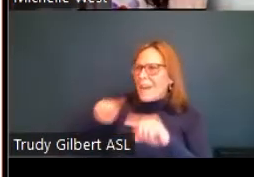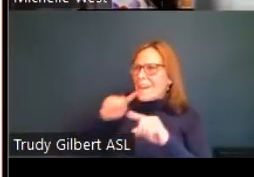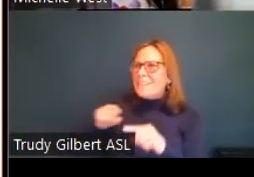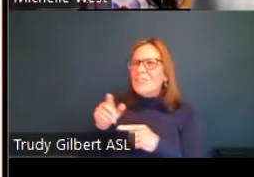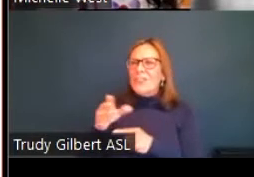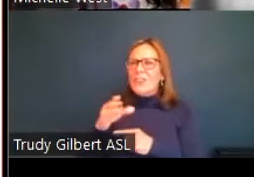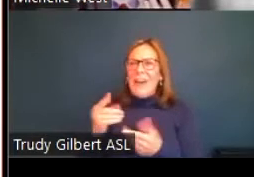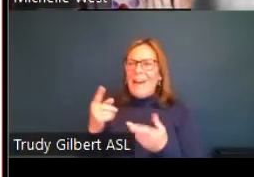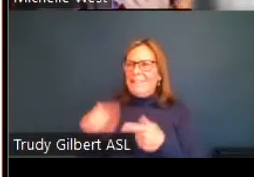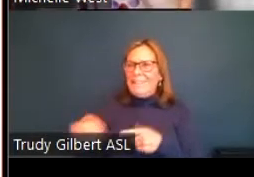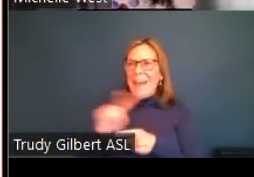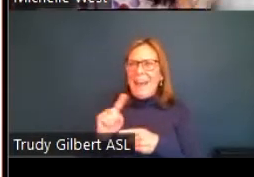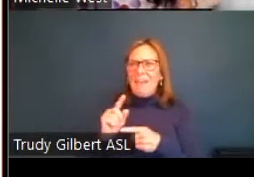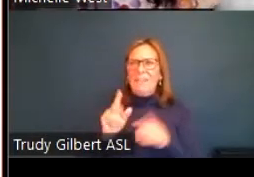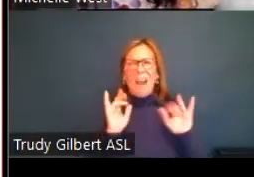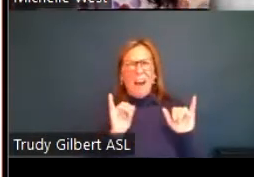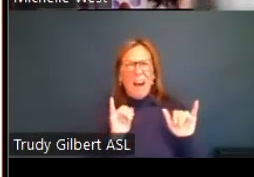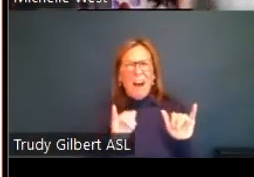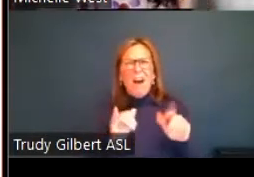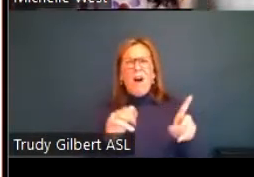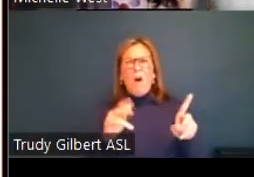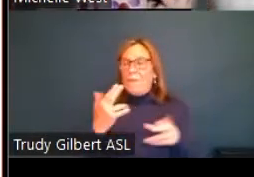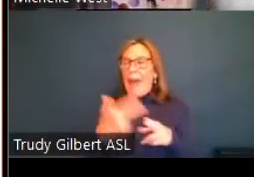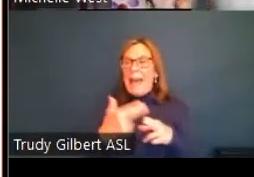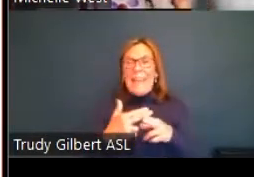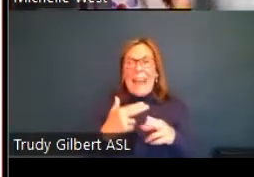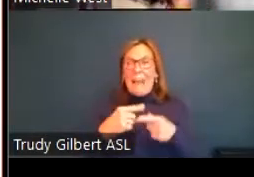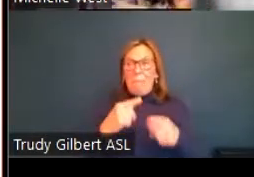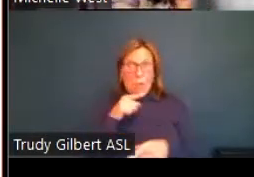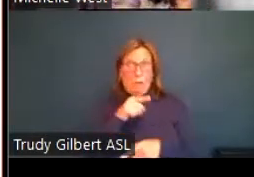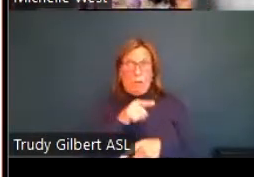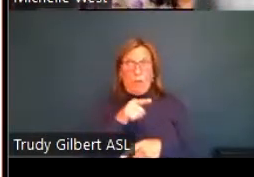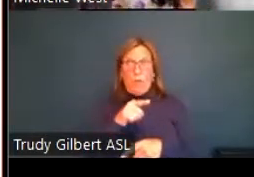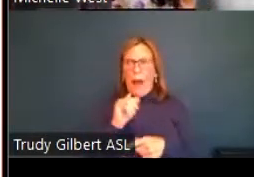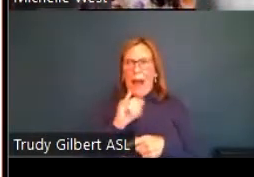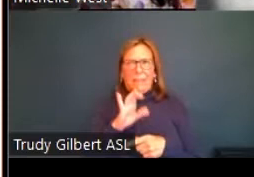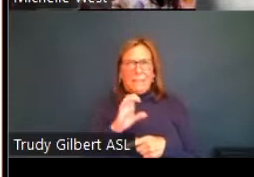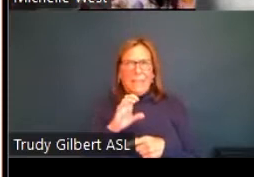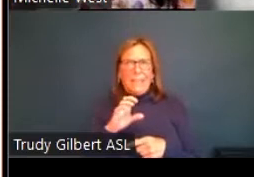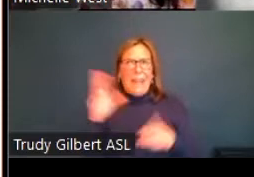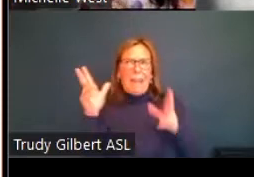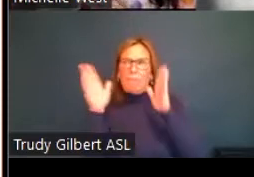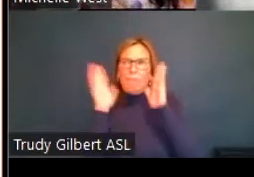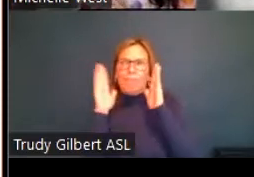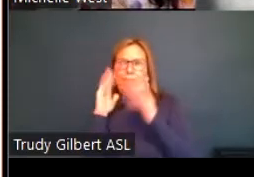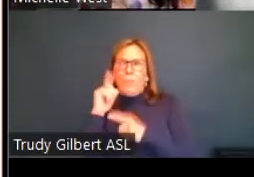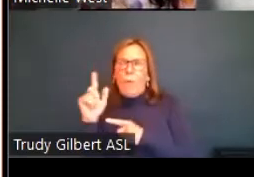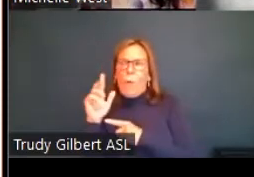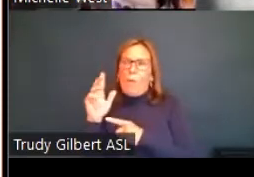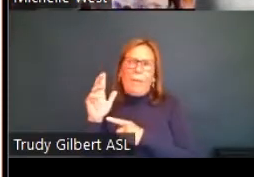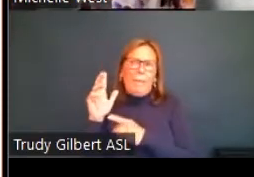heard about you for 15 to 60 minutes versus some print ad that just gets lost with everything